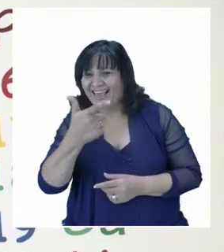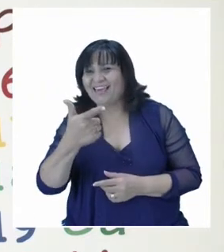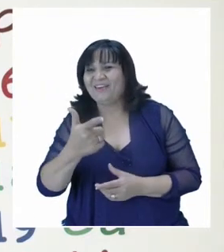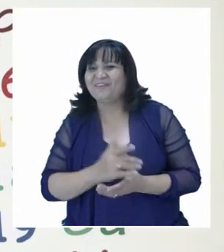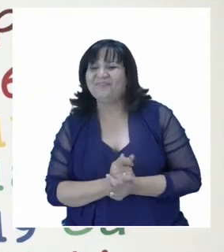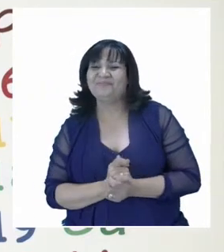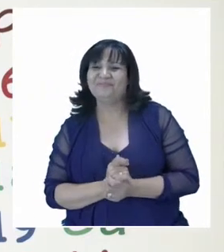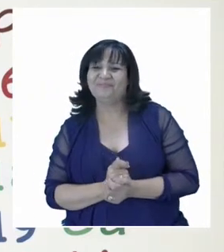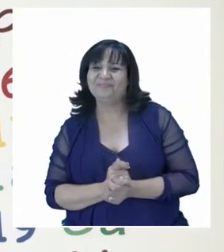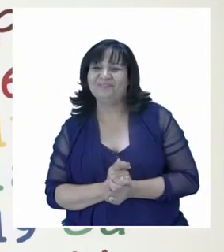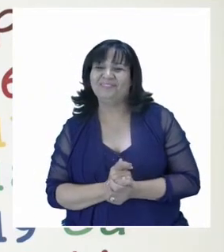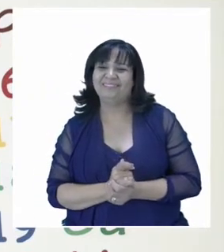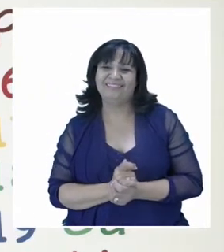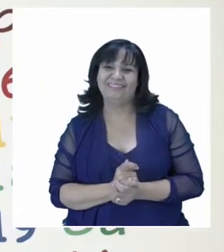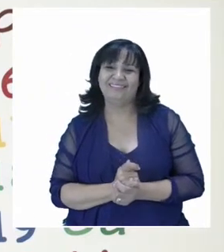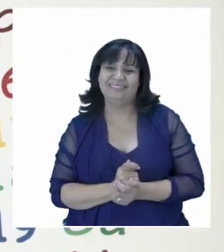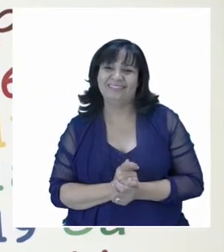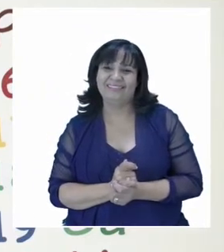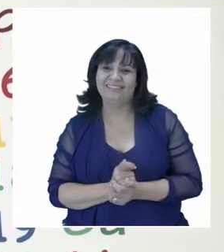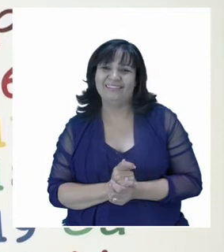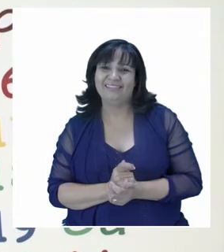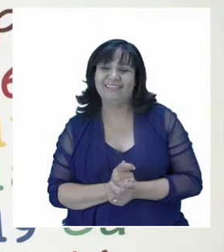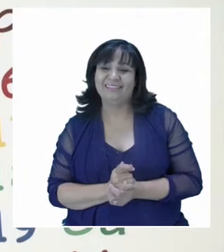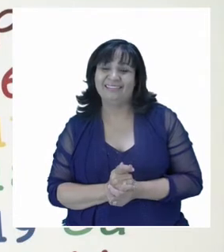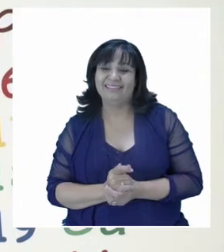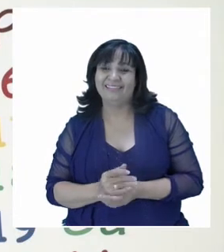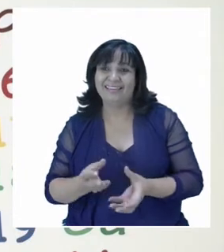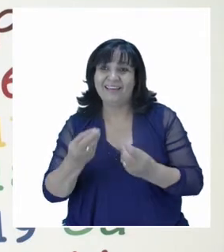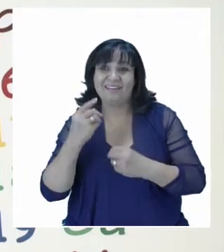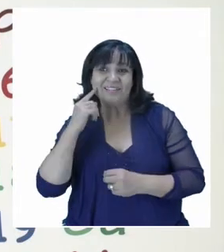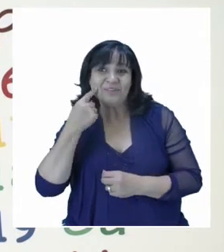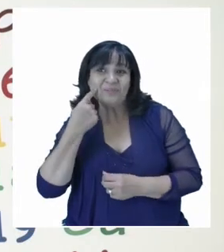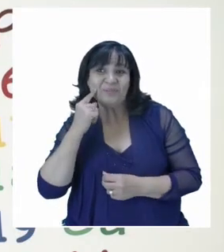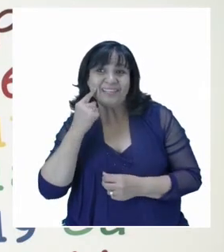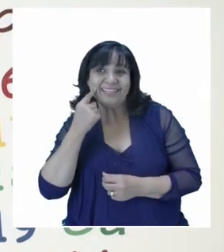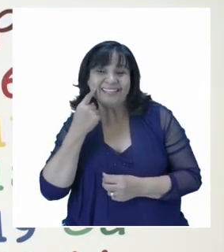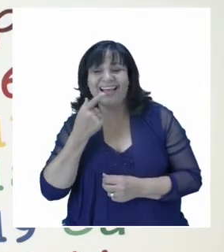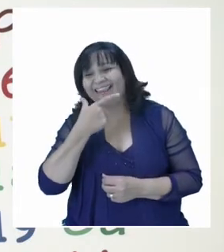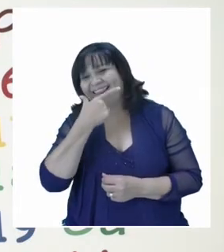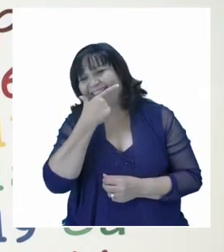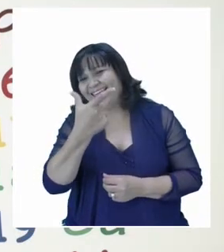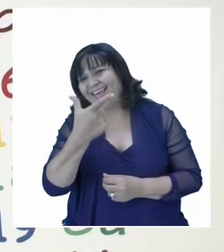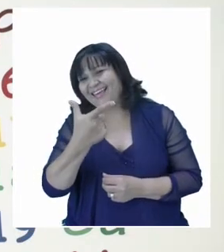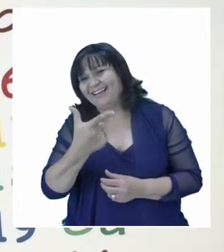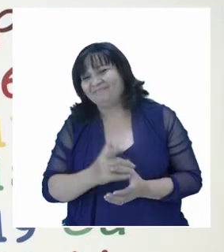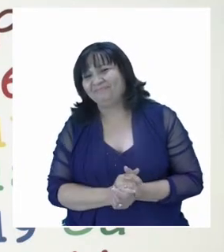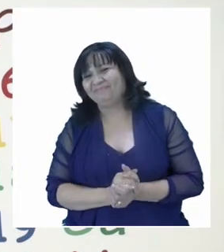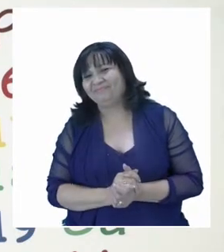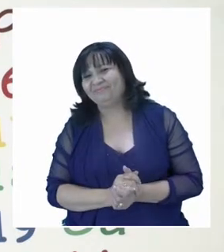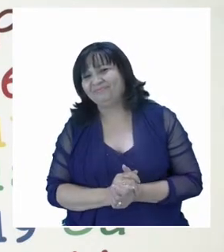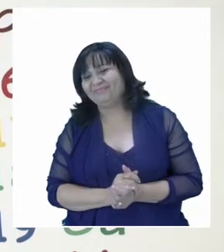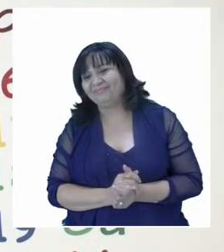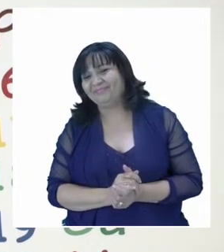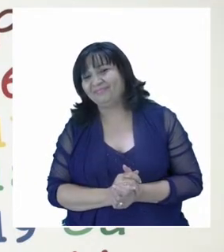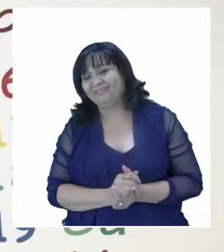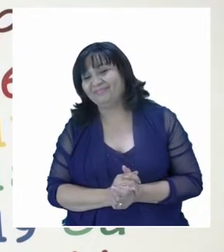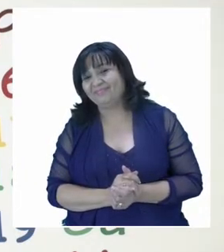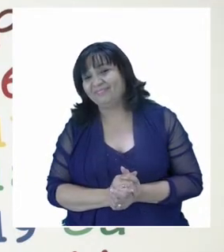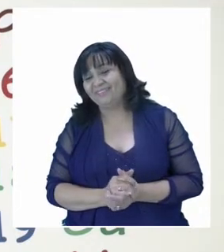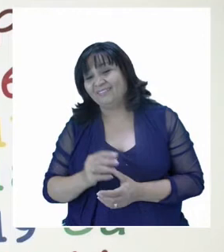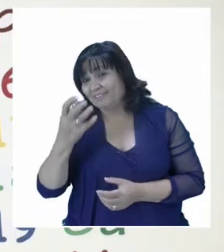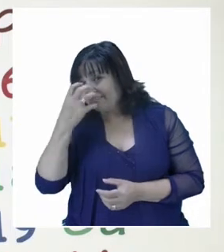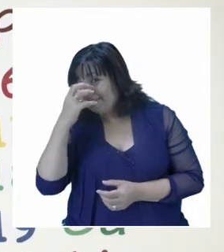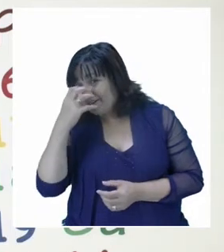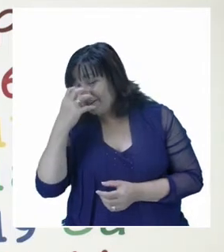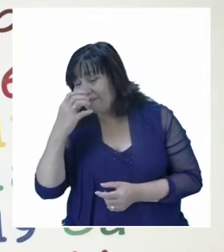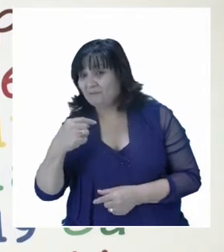Zashi. Oh, he brought me a little sweet. Thank you. So from Sashi